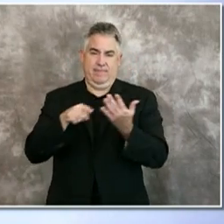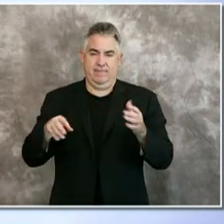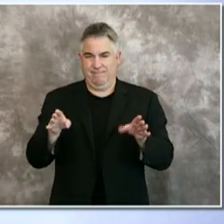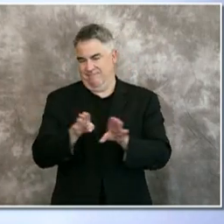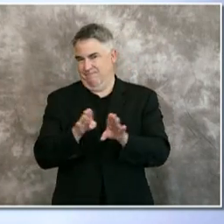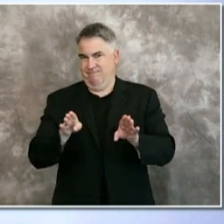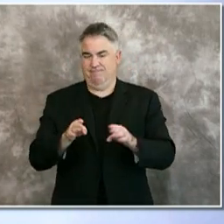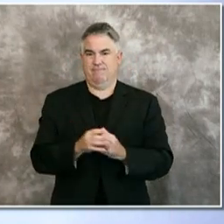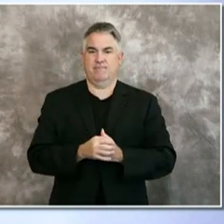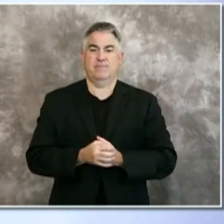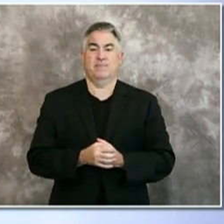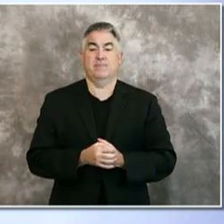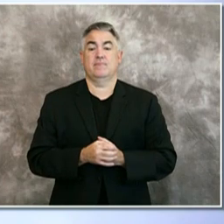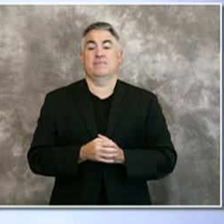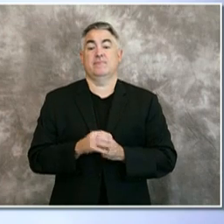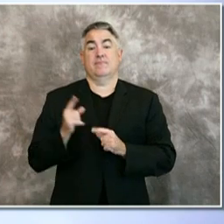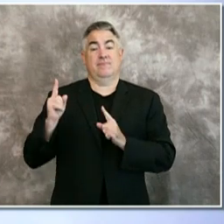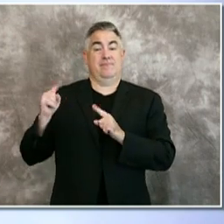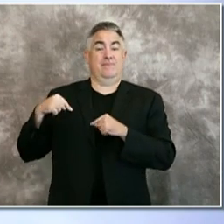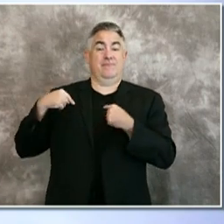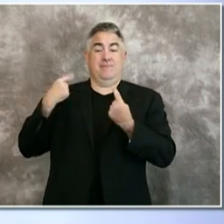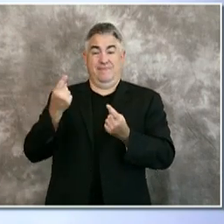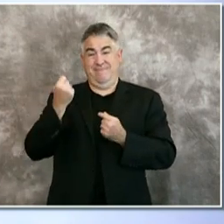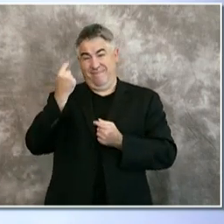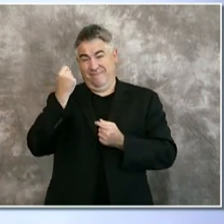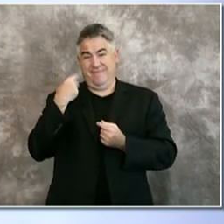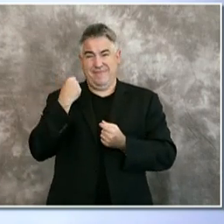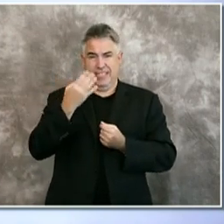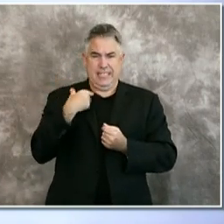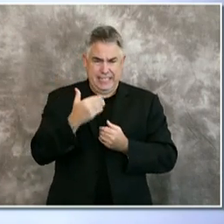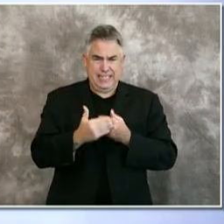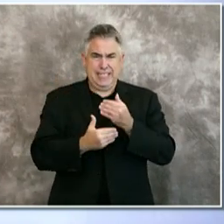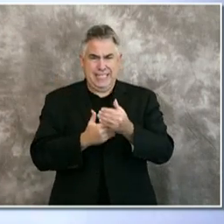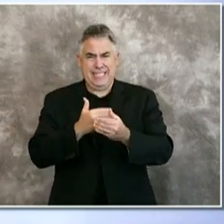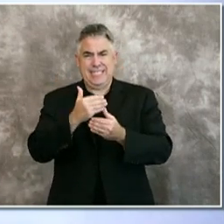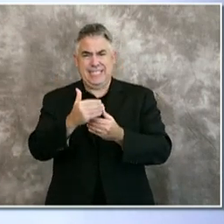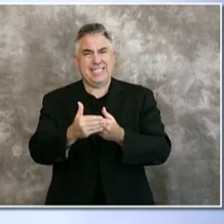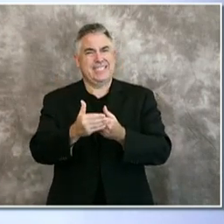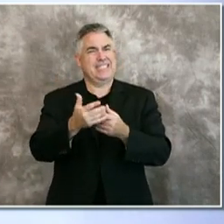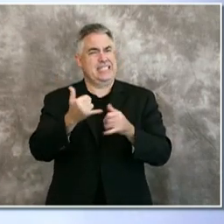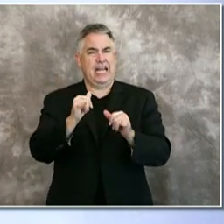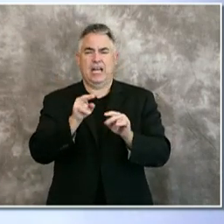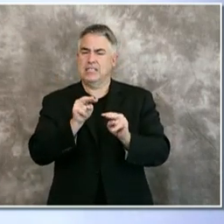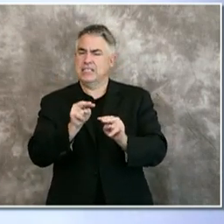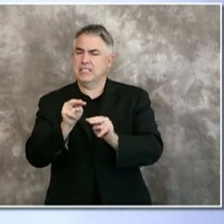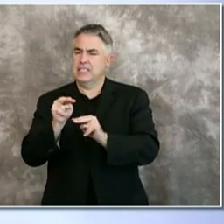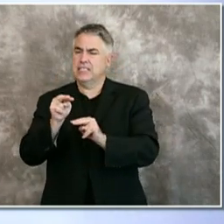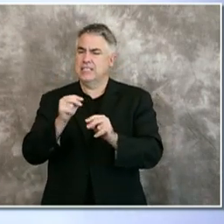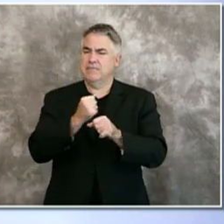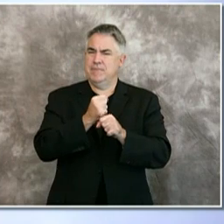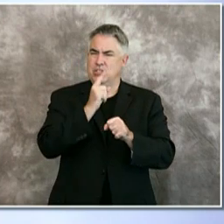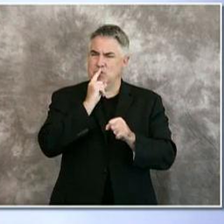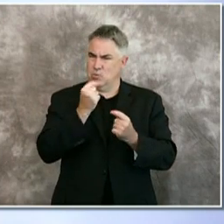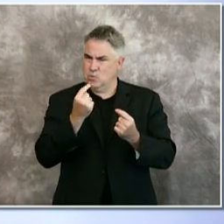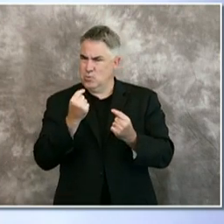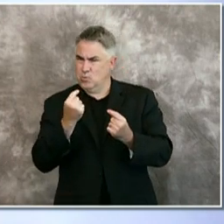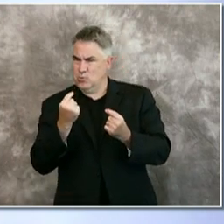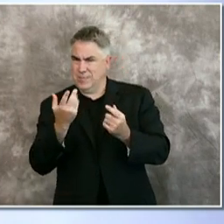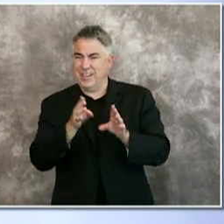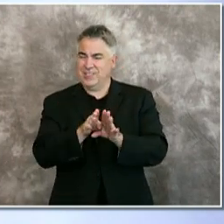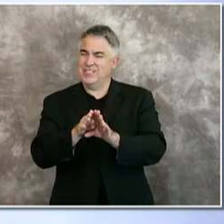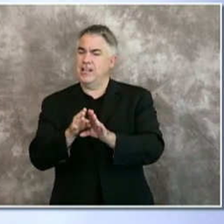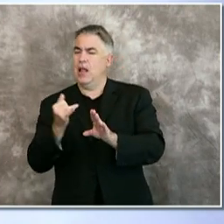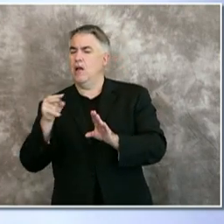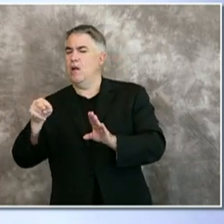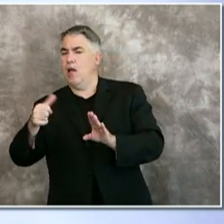as we move through this process, we'll have to constantly monitor and we'll have to constantly adjust what we're doing. And so now, consistent with state guidance and with the